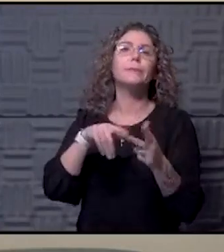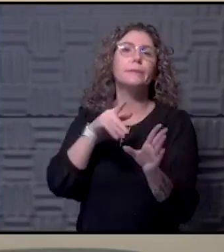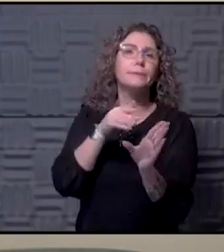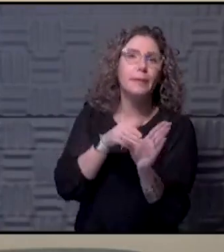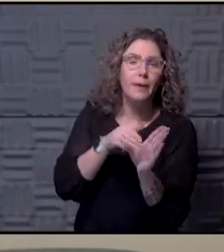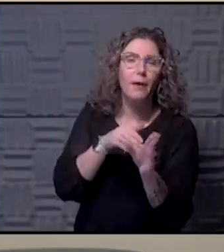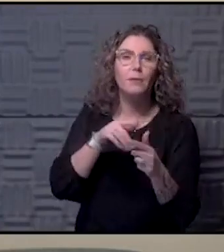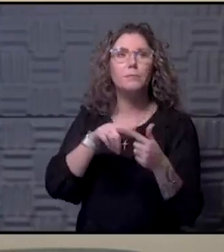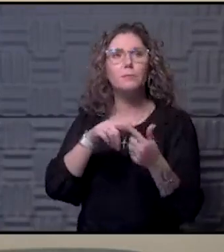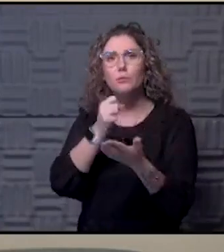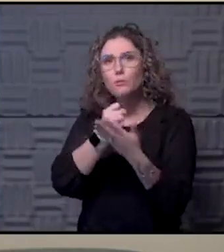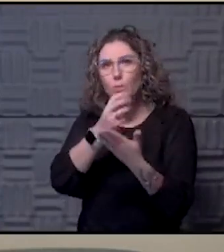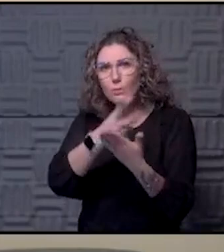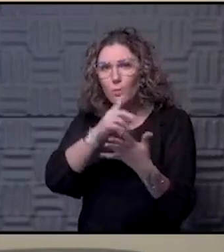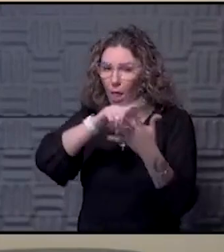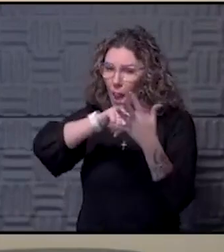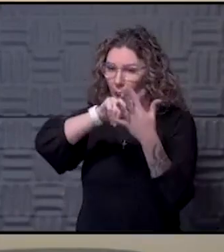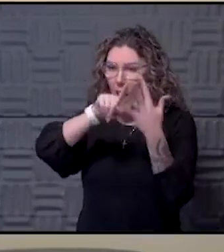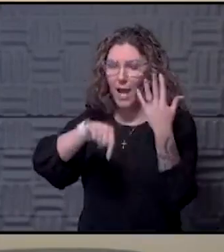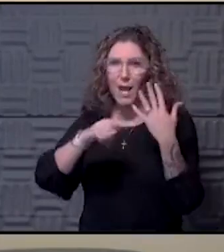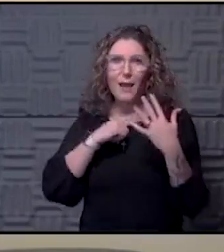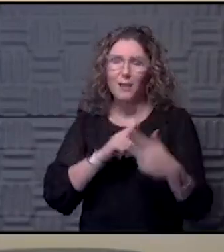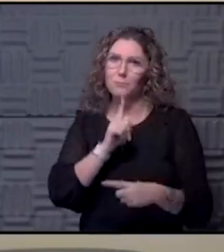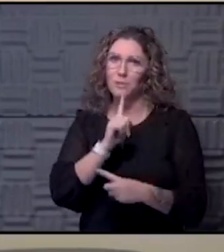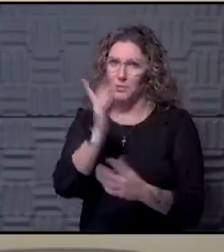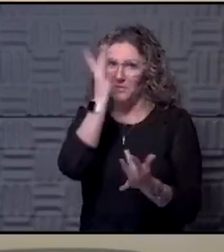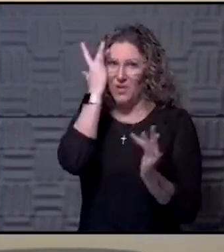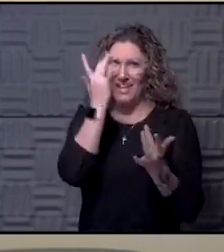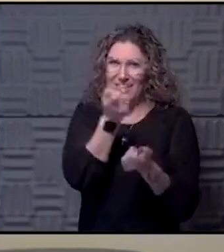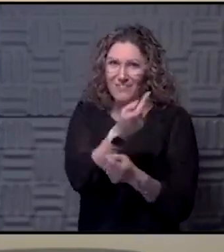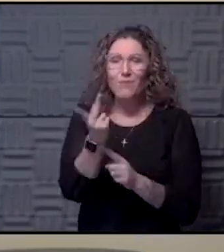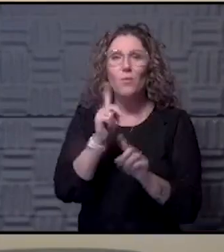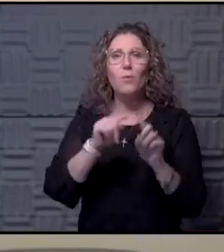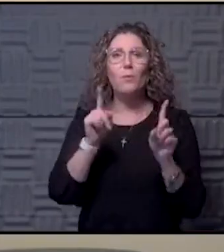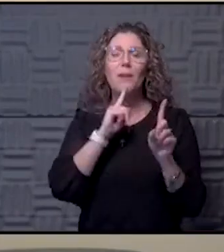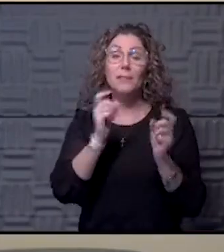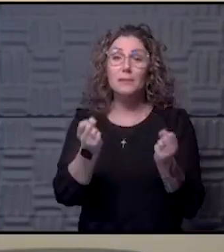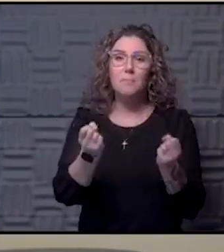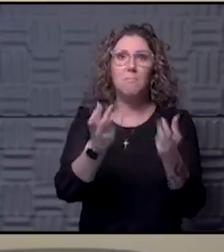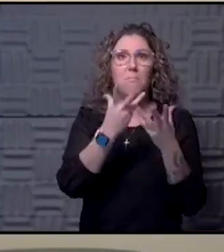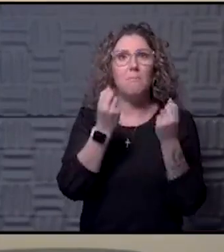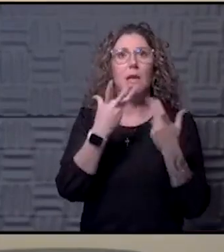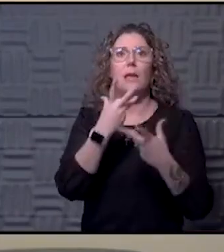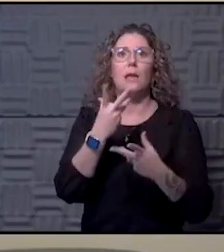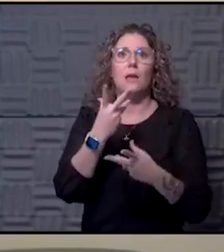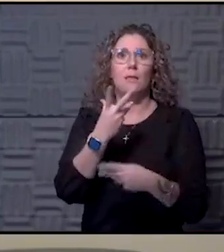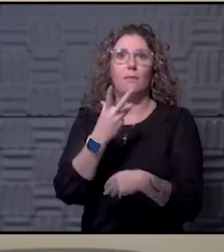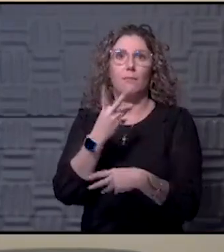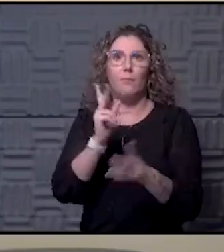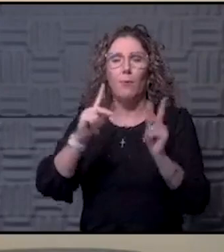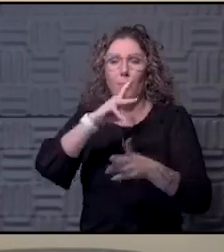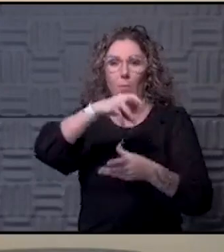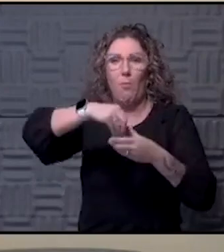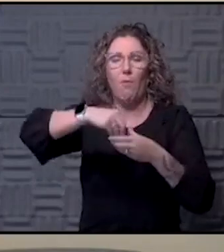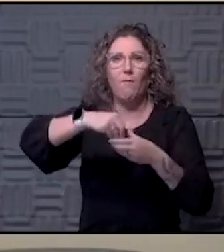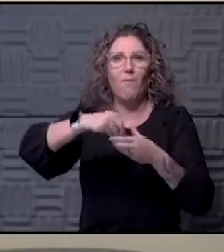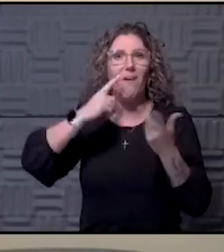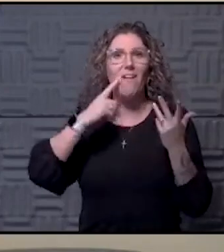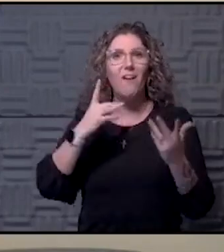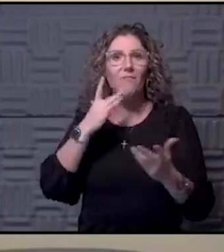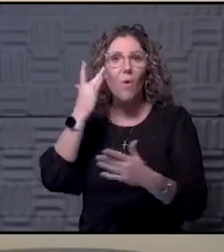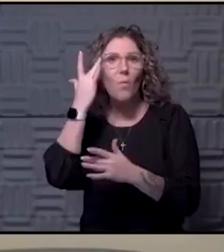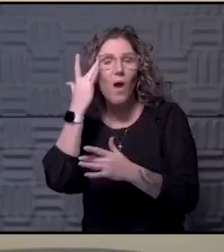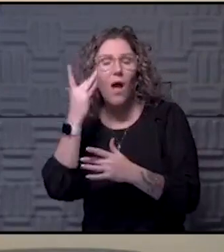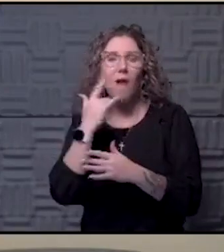work, and I'm sure I'm leaving out some, but it really needs to be a true multidisciplinary effort because we know that COVID-19 is